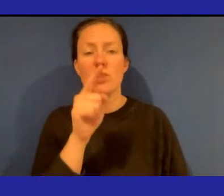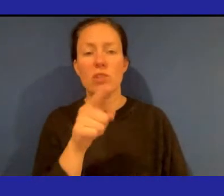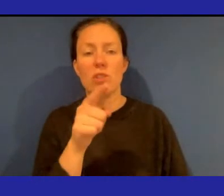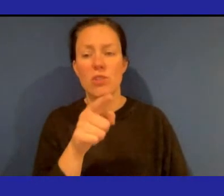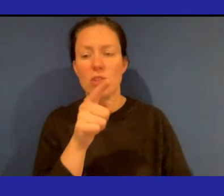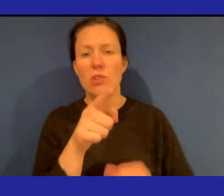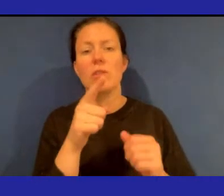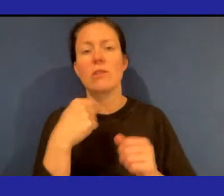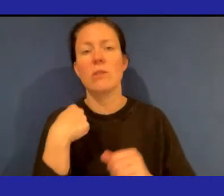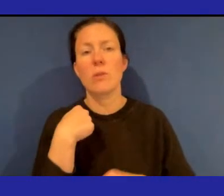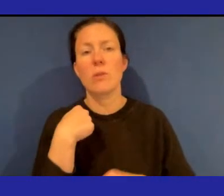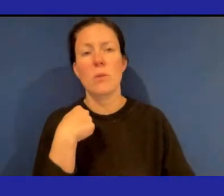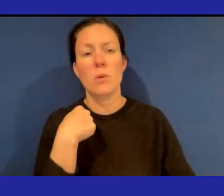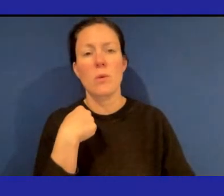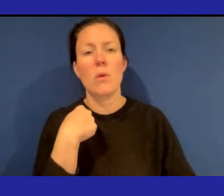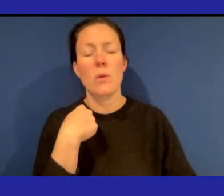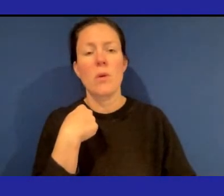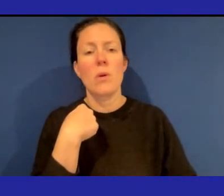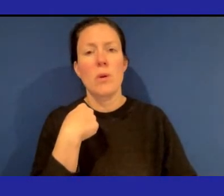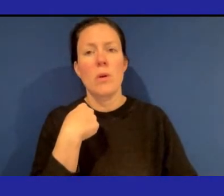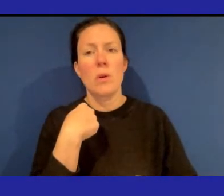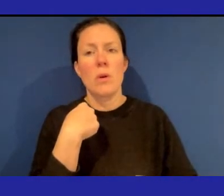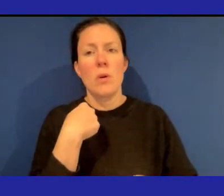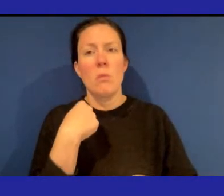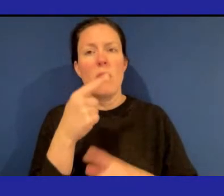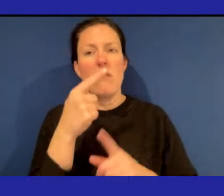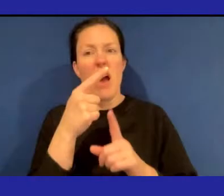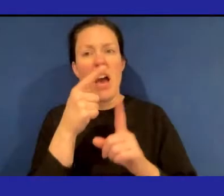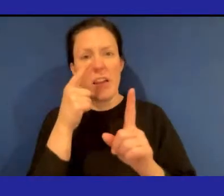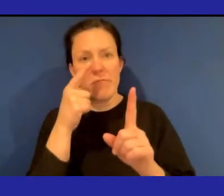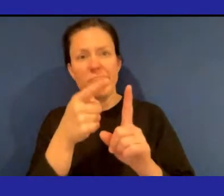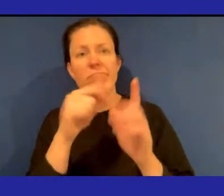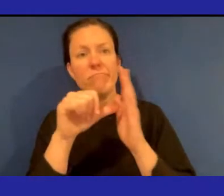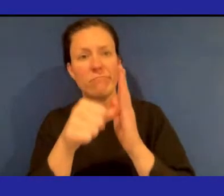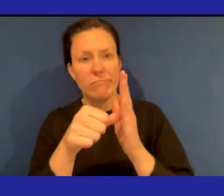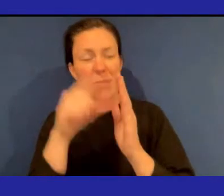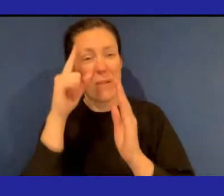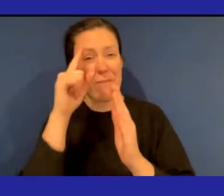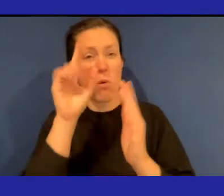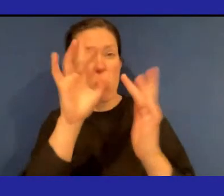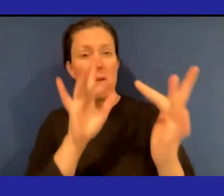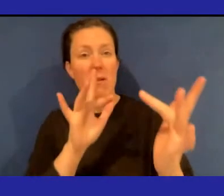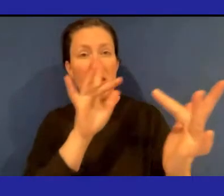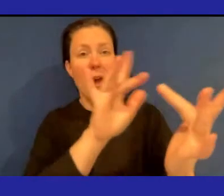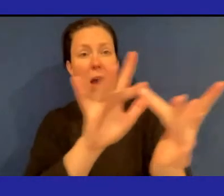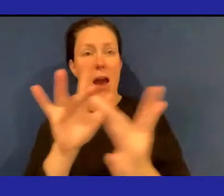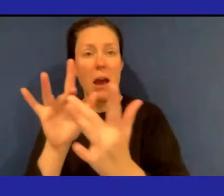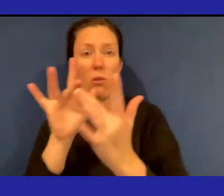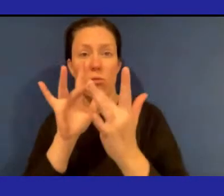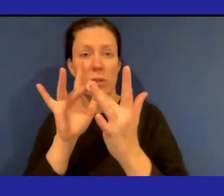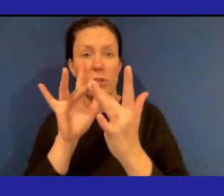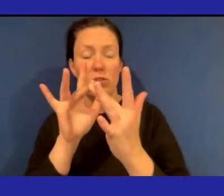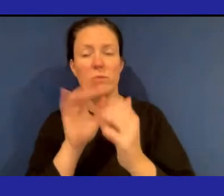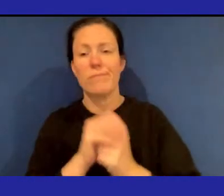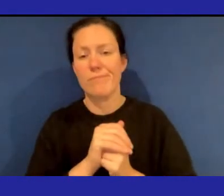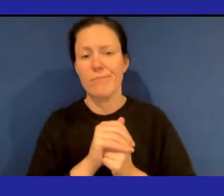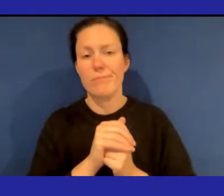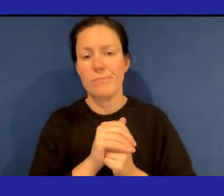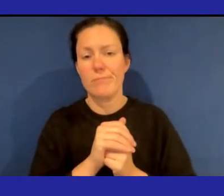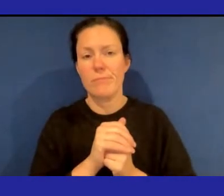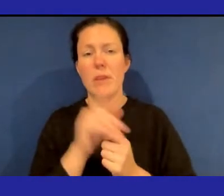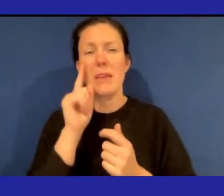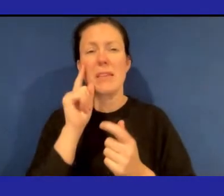a point of emphasis to have community outreach, specifically in the East